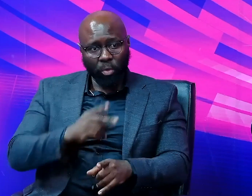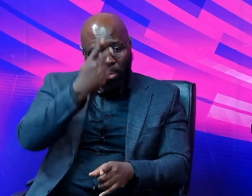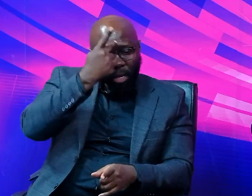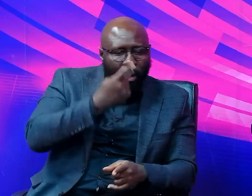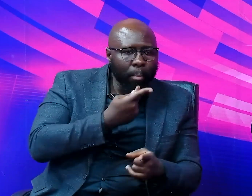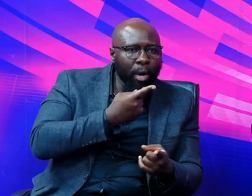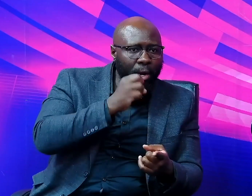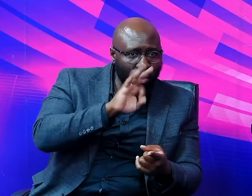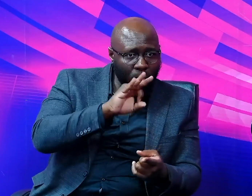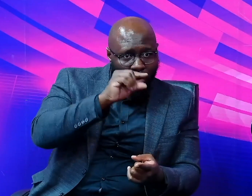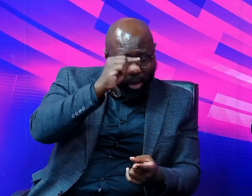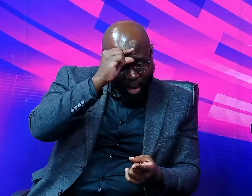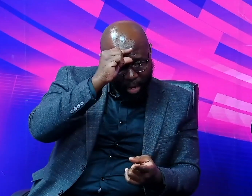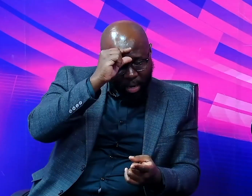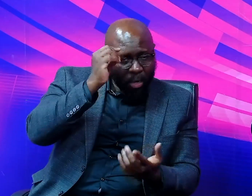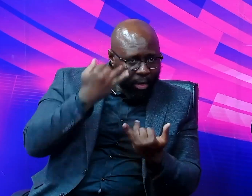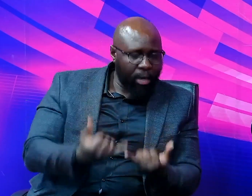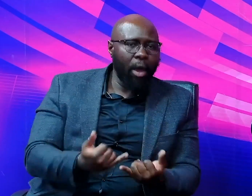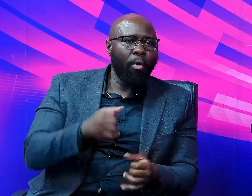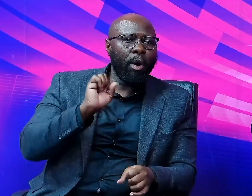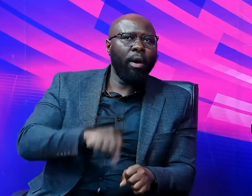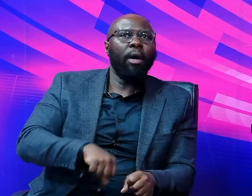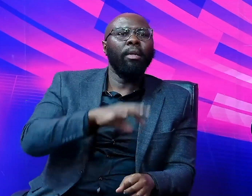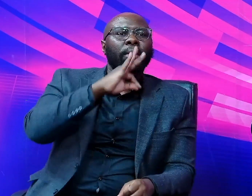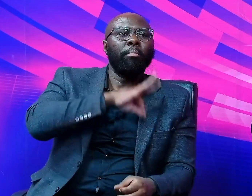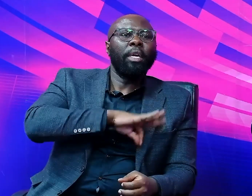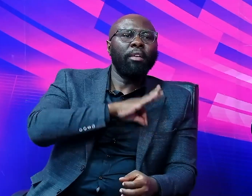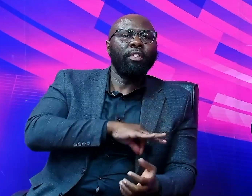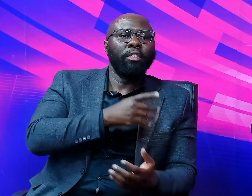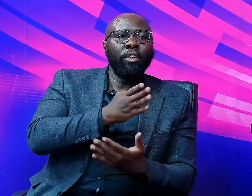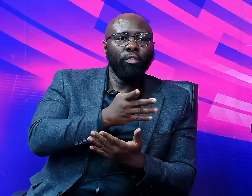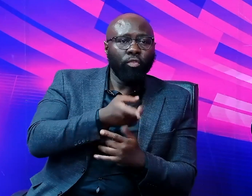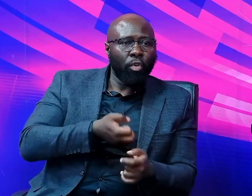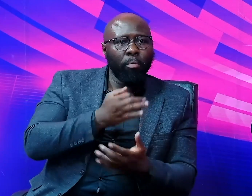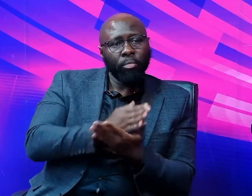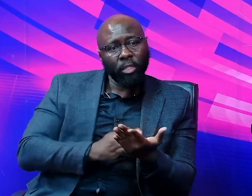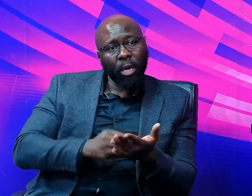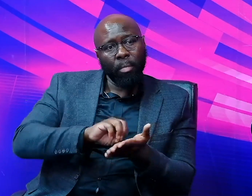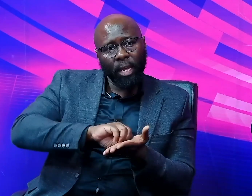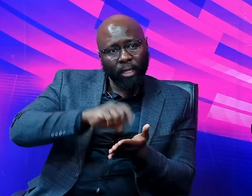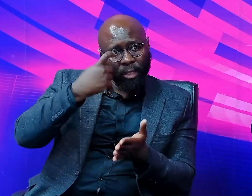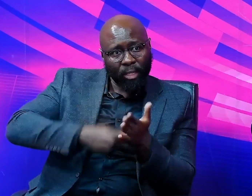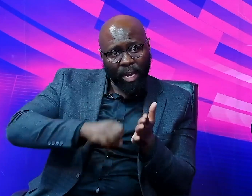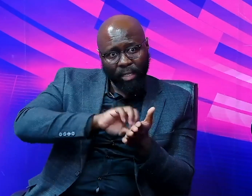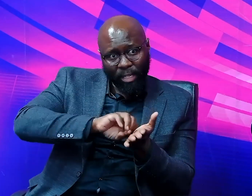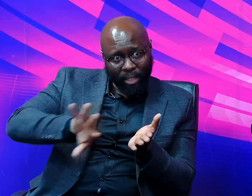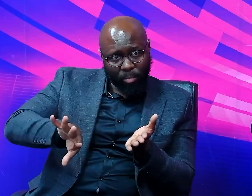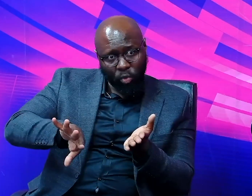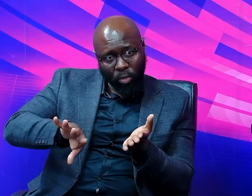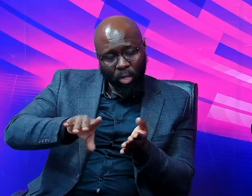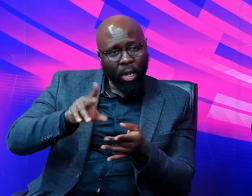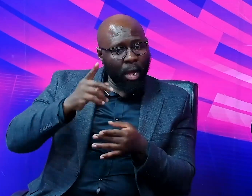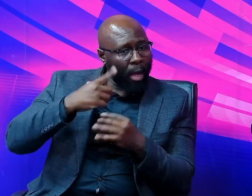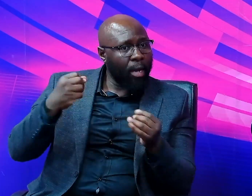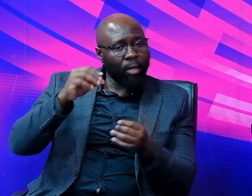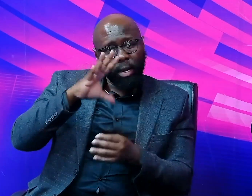because a caregiver can be anyone, but these parents or a guardian, now they can benefit from some